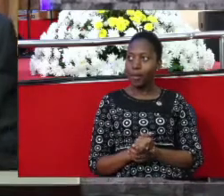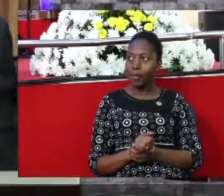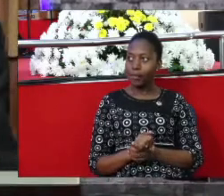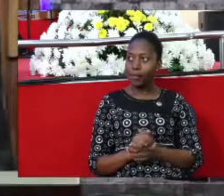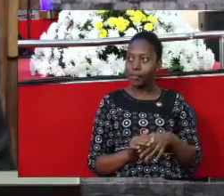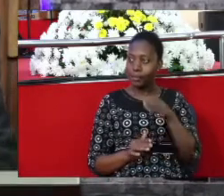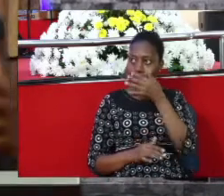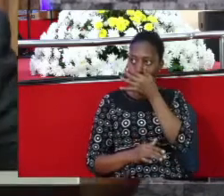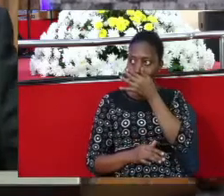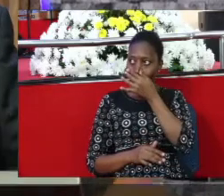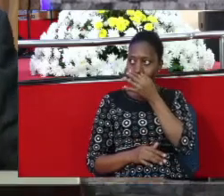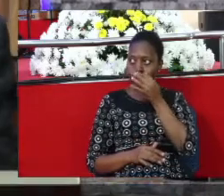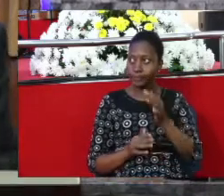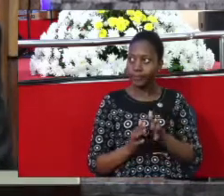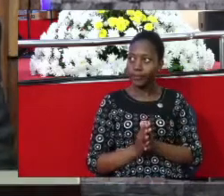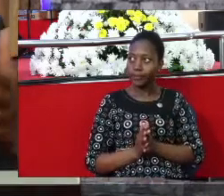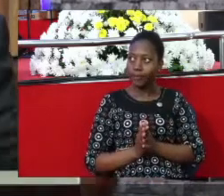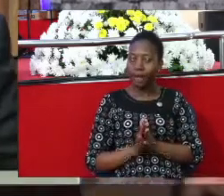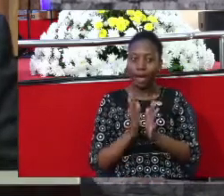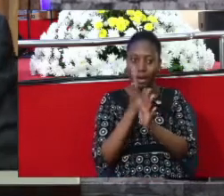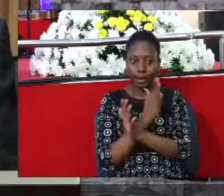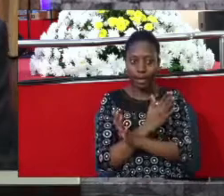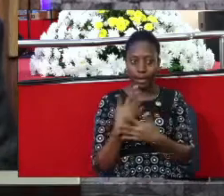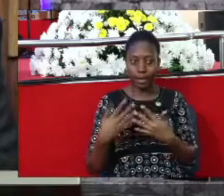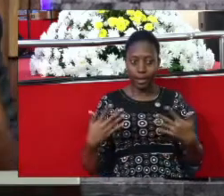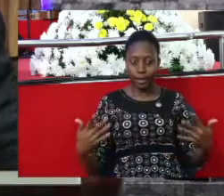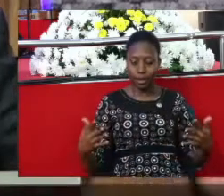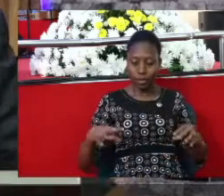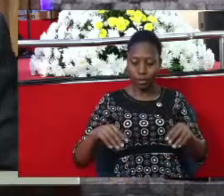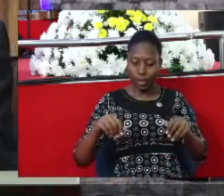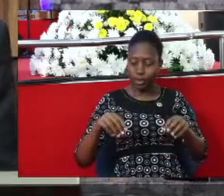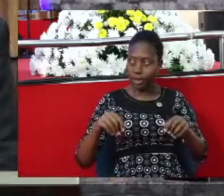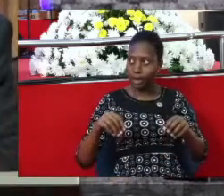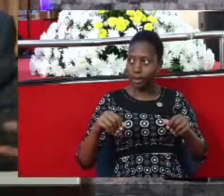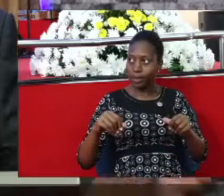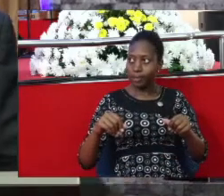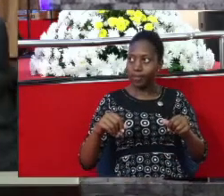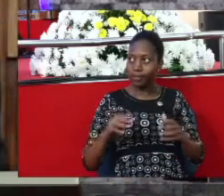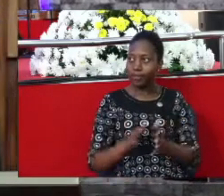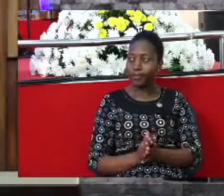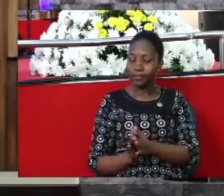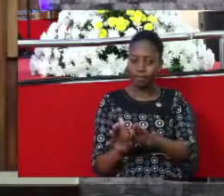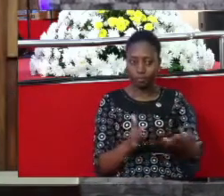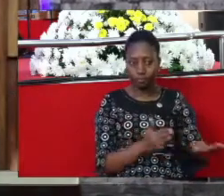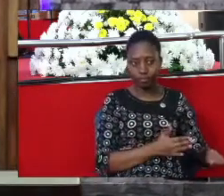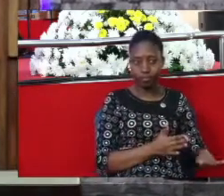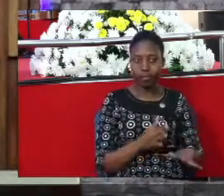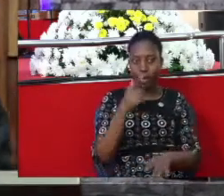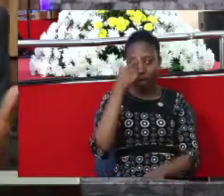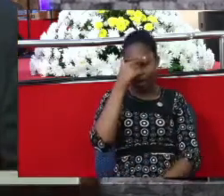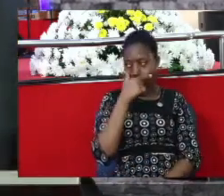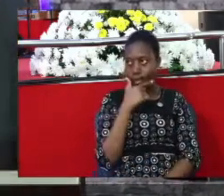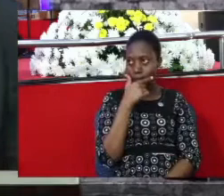of the sea and the hidden treasure of the sand. It is there. Isaiah 45 verse 3. I will give